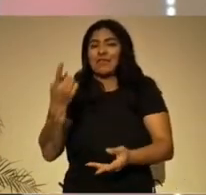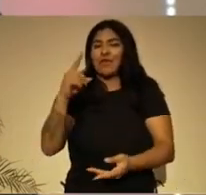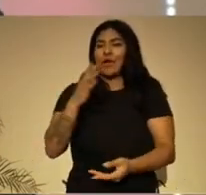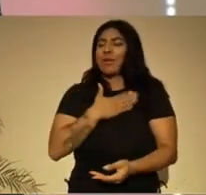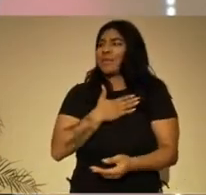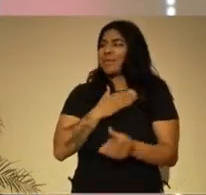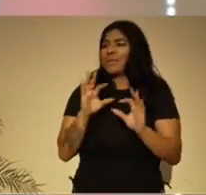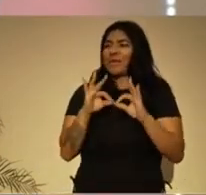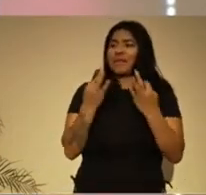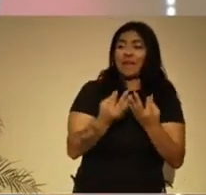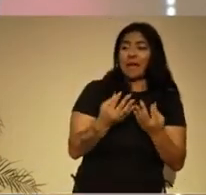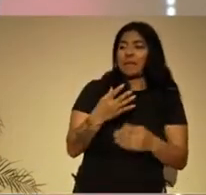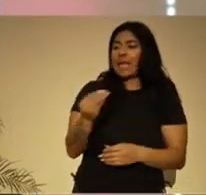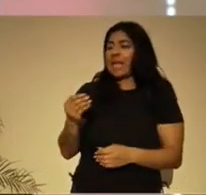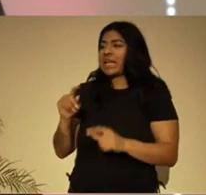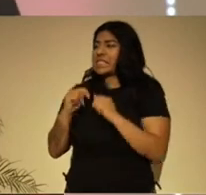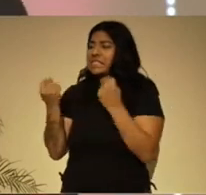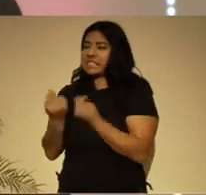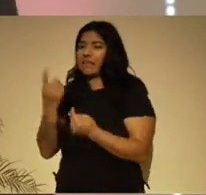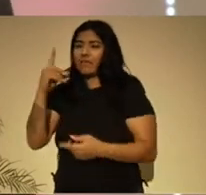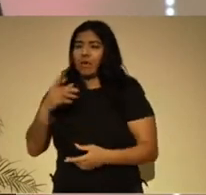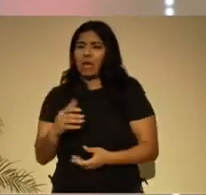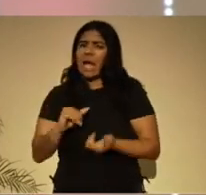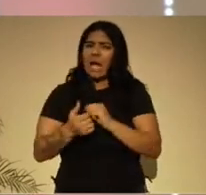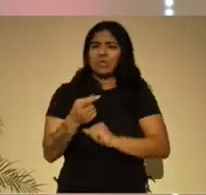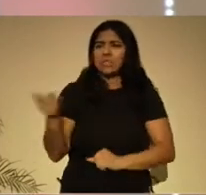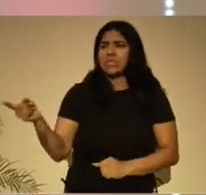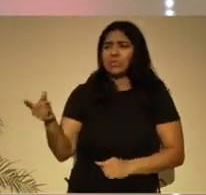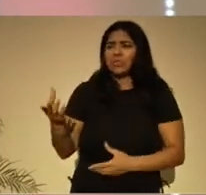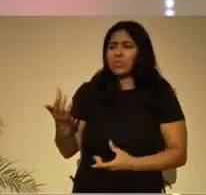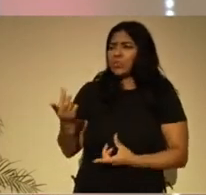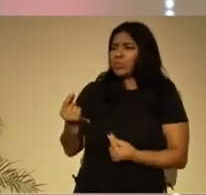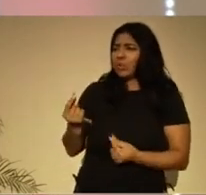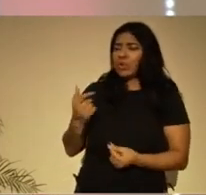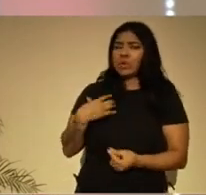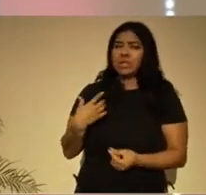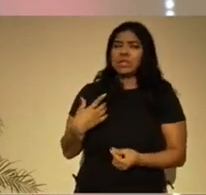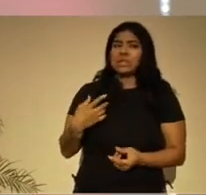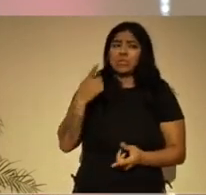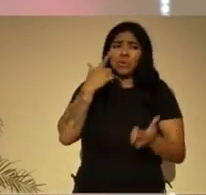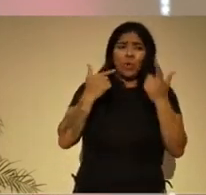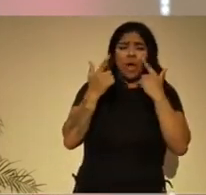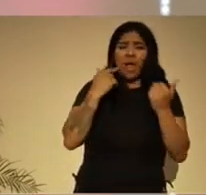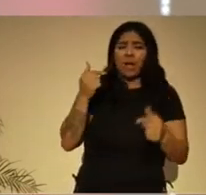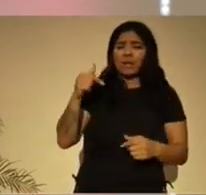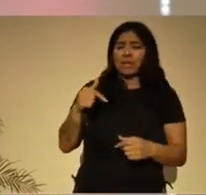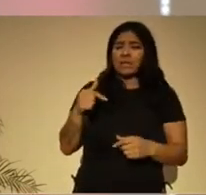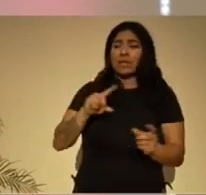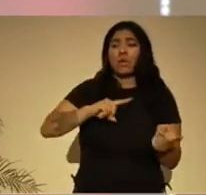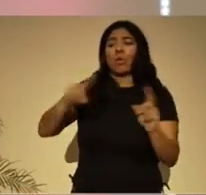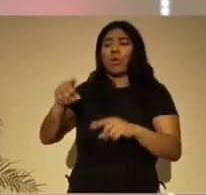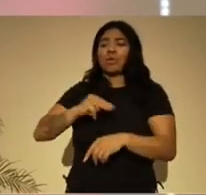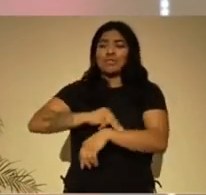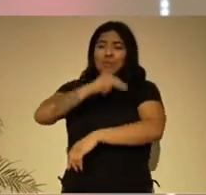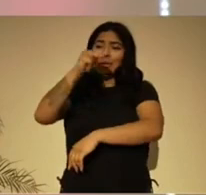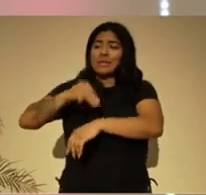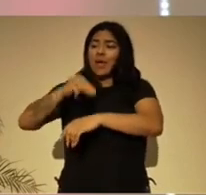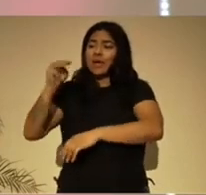fam. That you're like, hey, how does she do today? How long was the fit this morning? You know, take her to McDonald's after